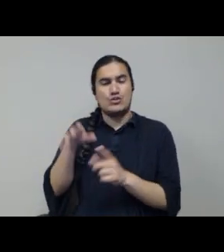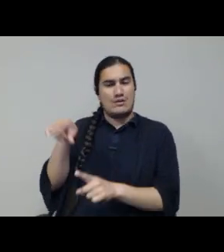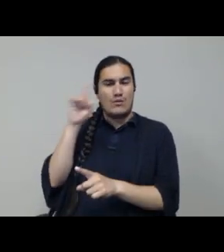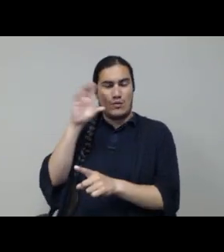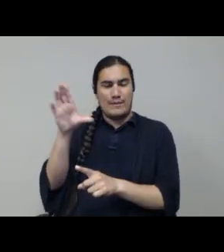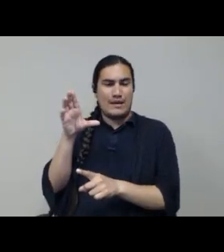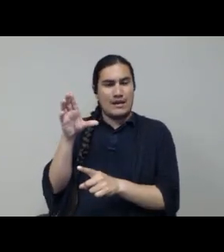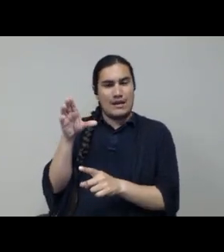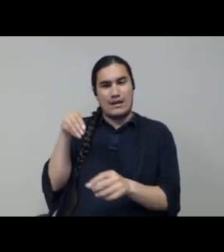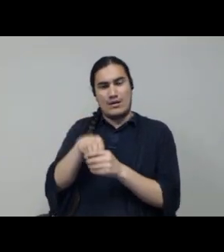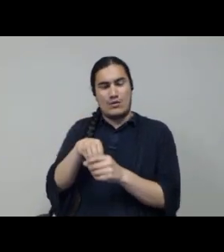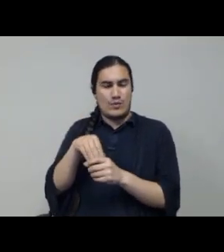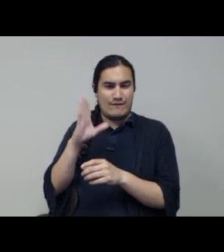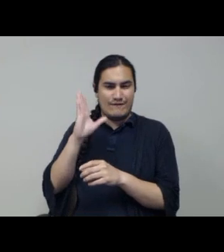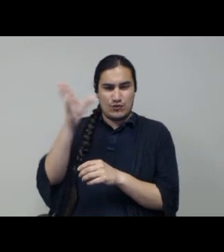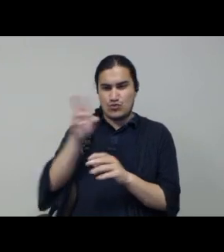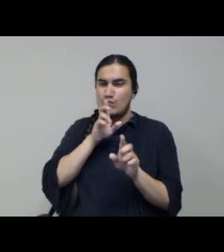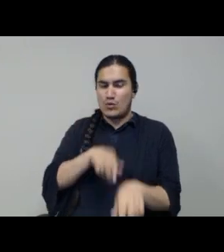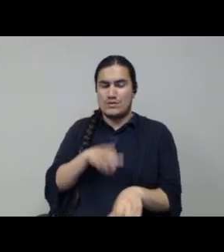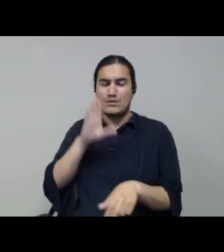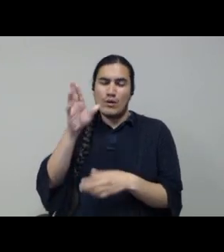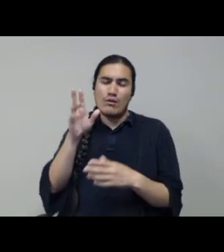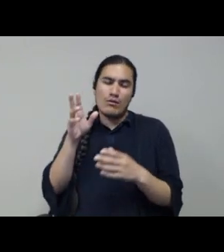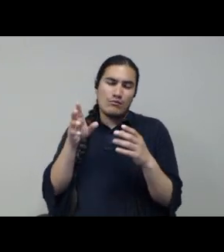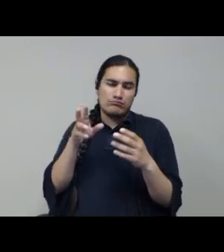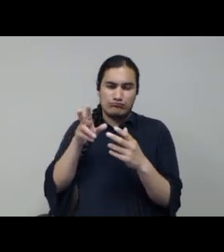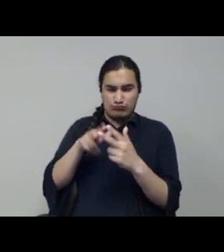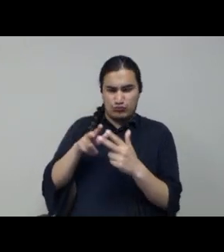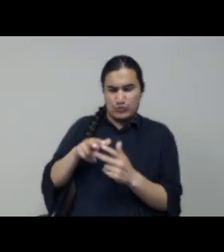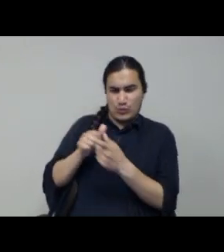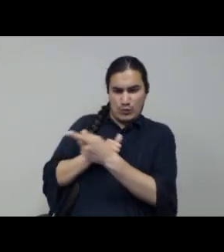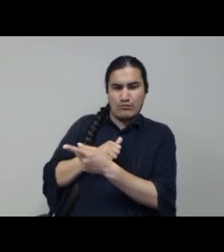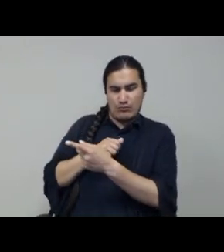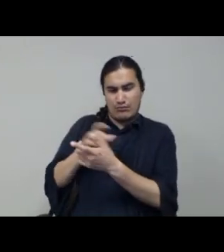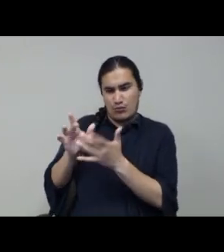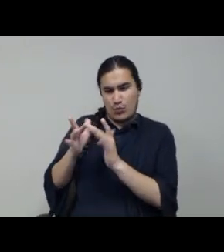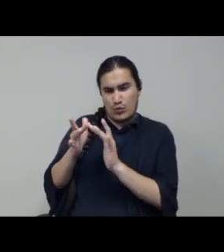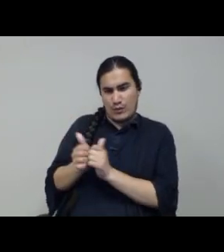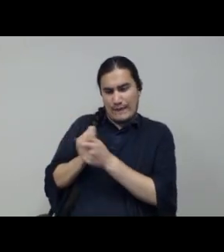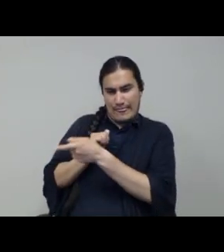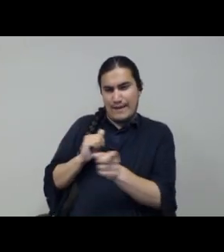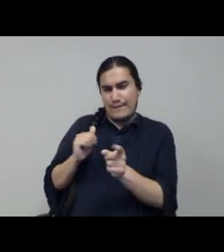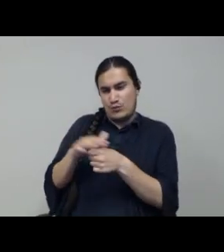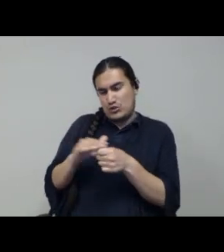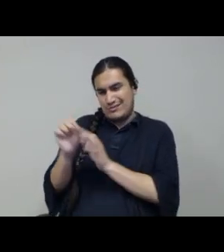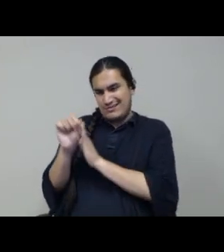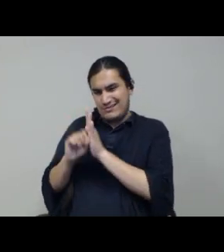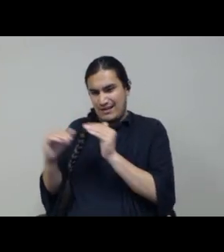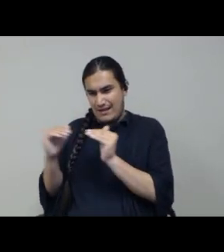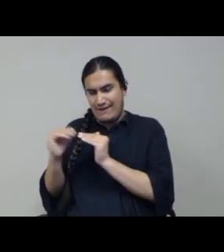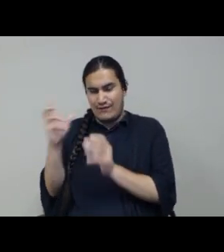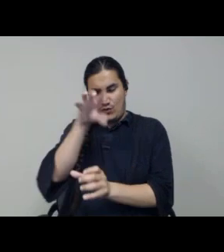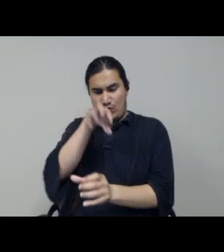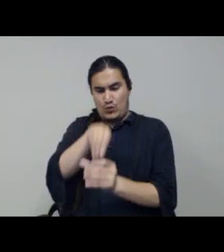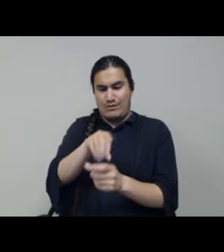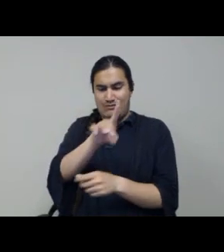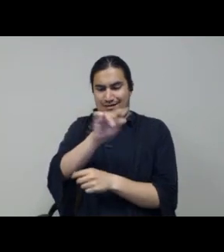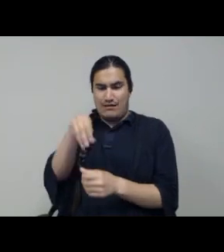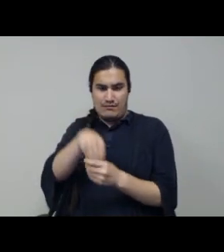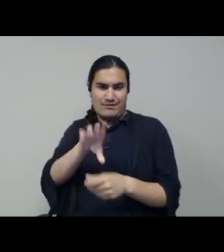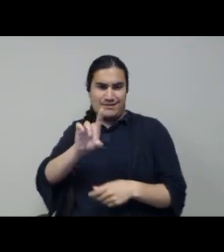and particularly how Caltrans will coordinate with our partners at the regional and state level on inputting data into the dashboard.